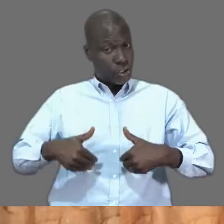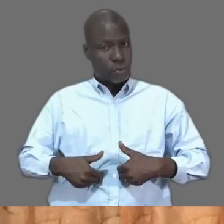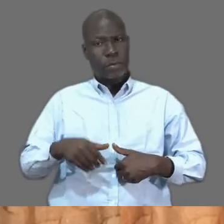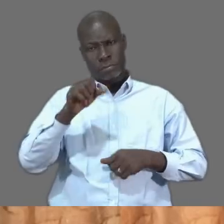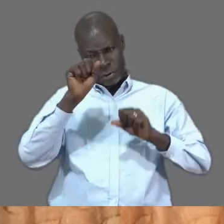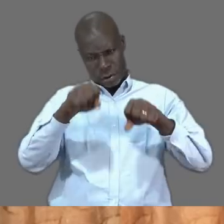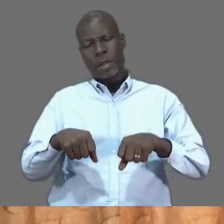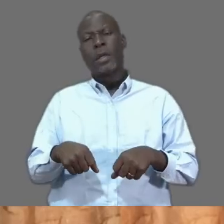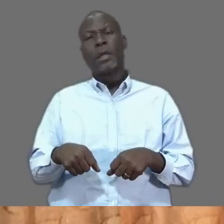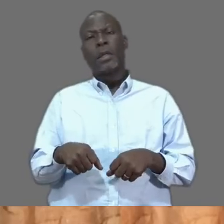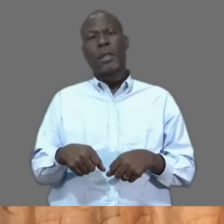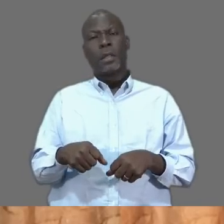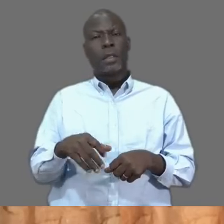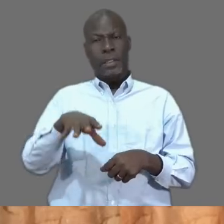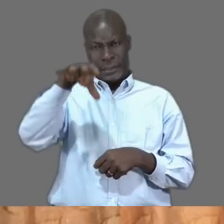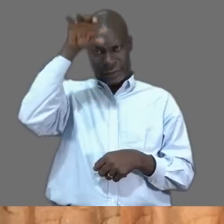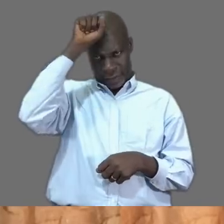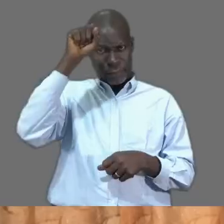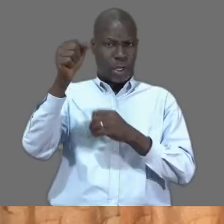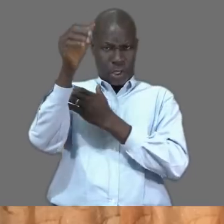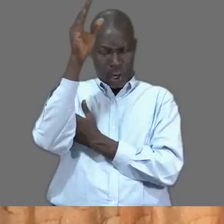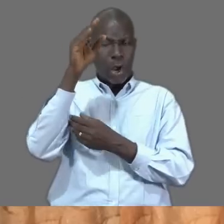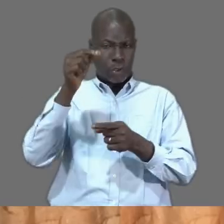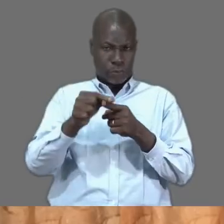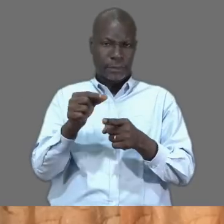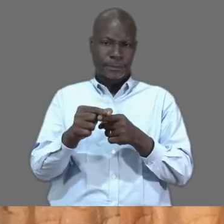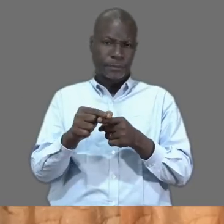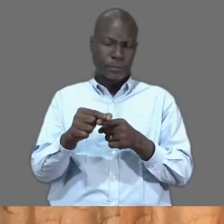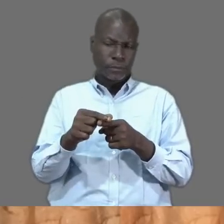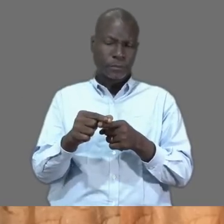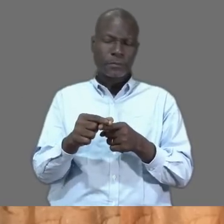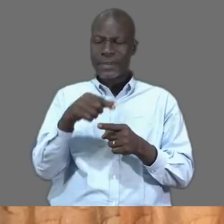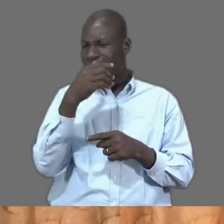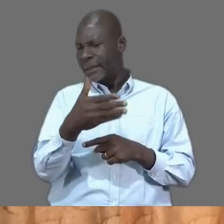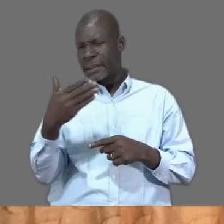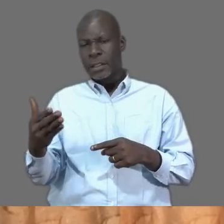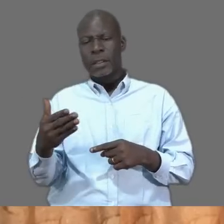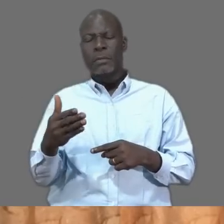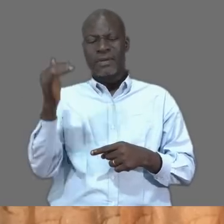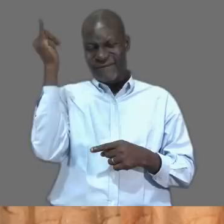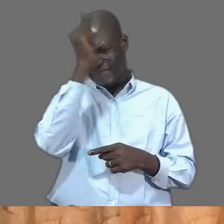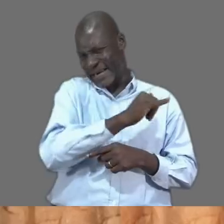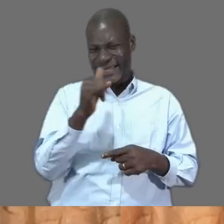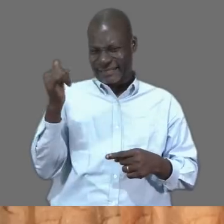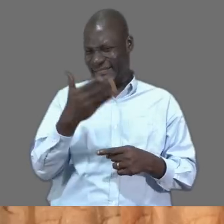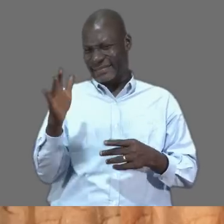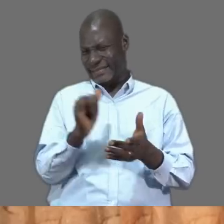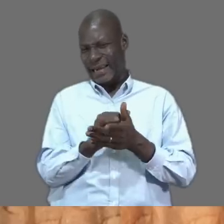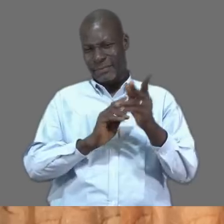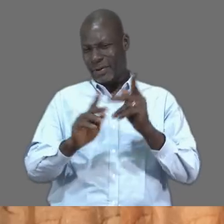wo betumi akye onyame asɛm agu trim sade esabe ene ma bi a eye ensenhunu enipa tumi chichi agu ontrim